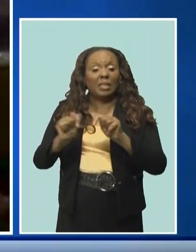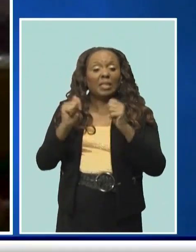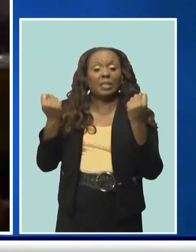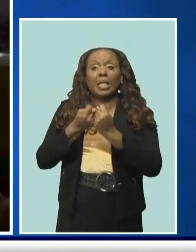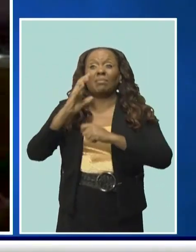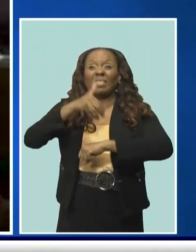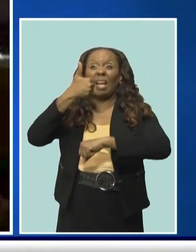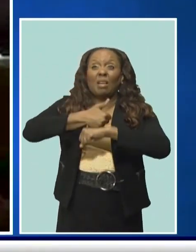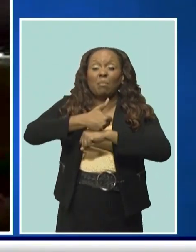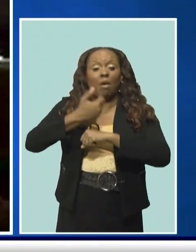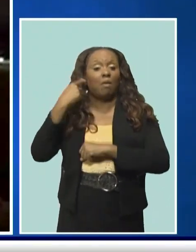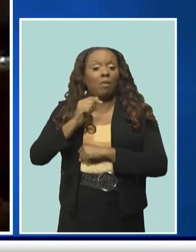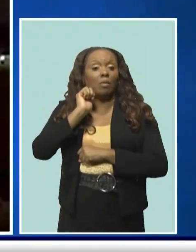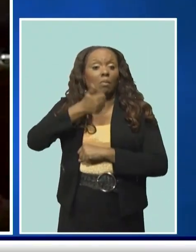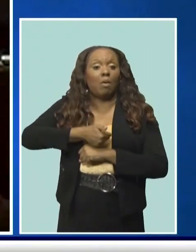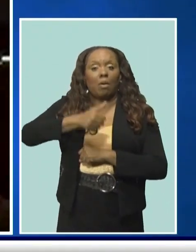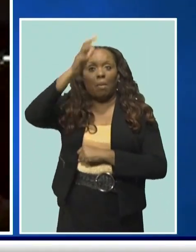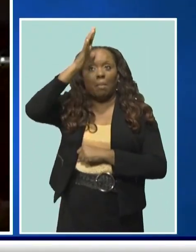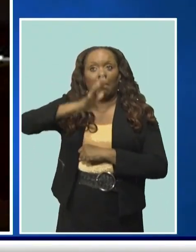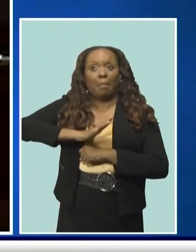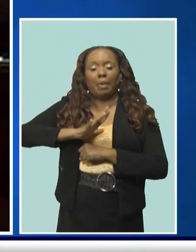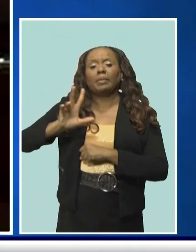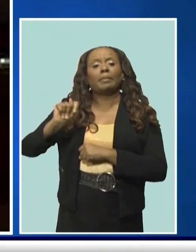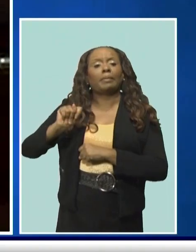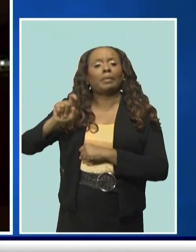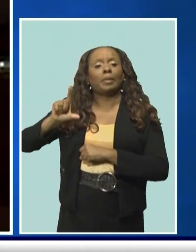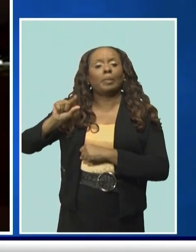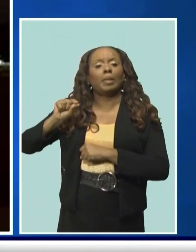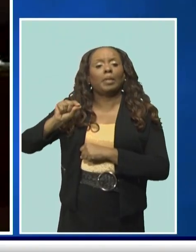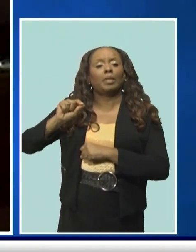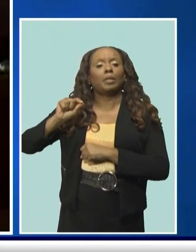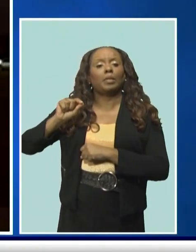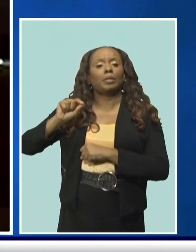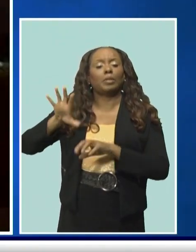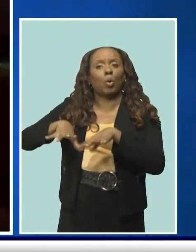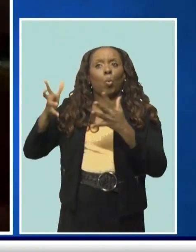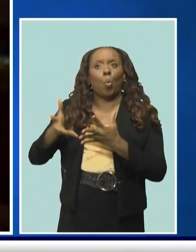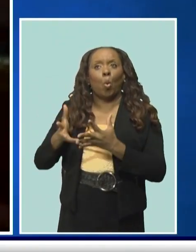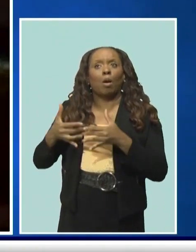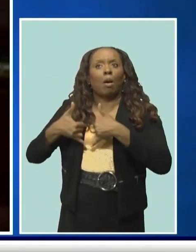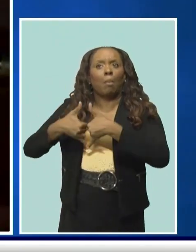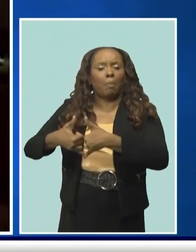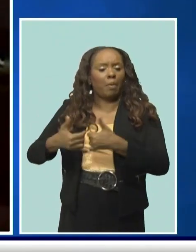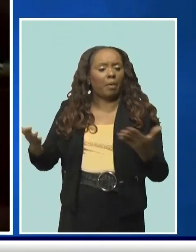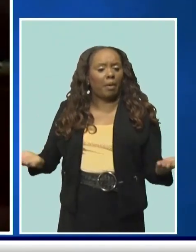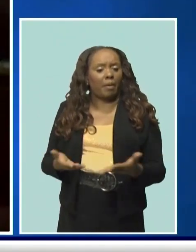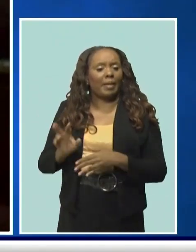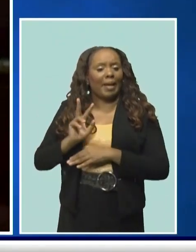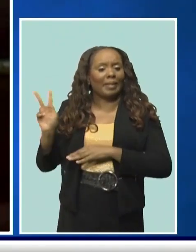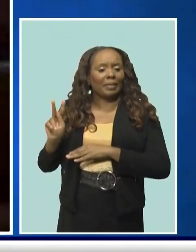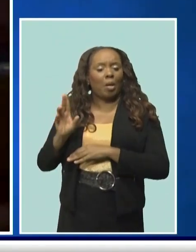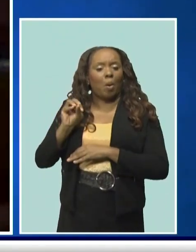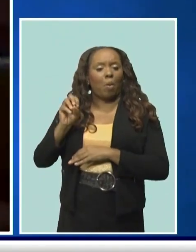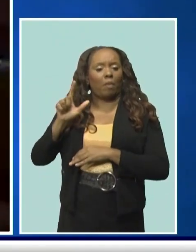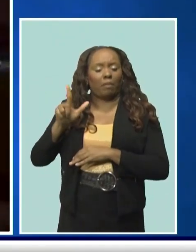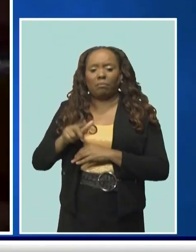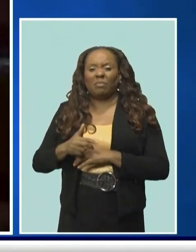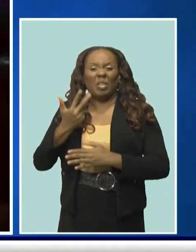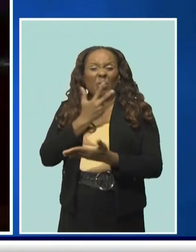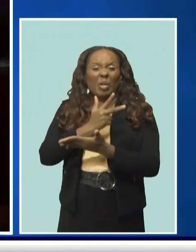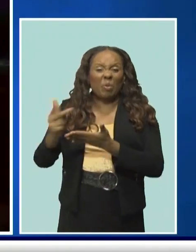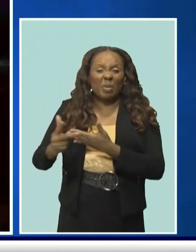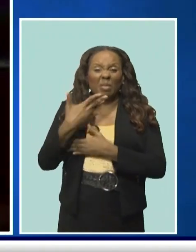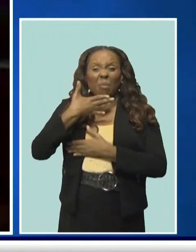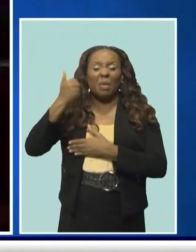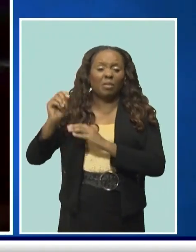what is the finals of the Men's T20 World Cup here at the Mecca at Kensington Oval. It was 3 weeks of the best cricket